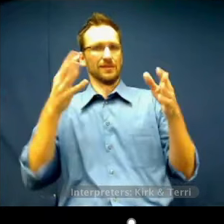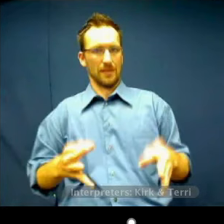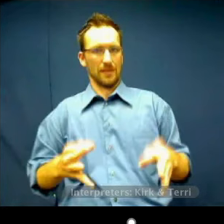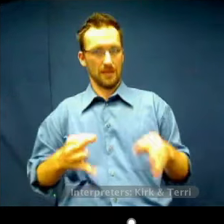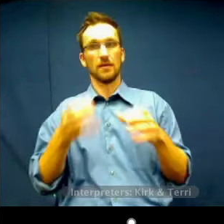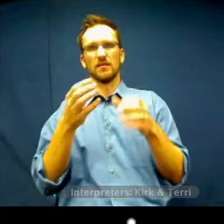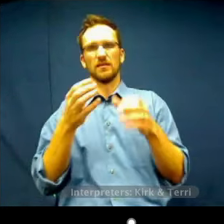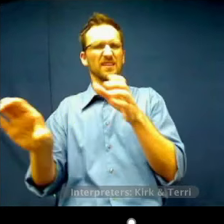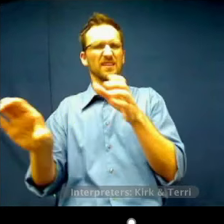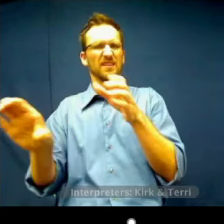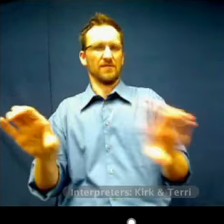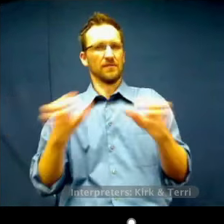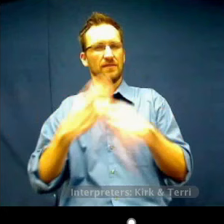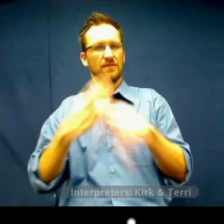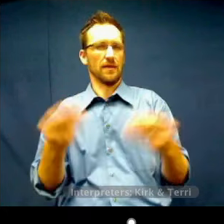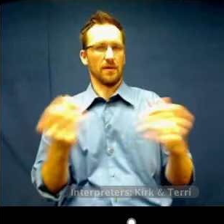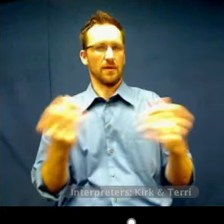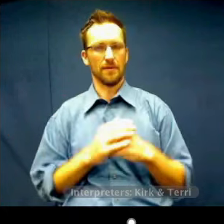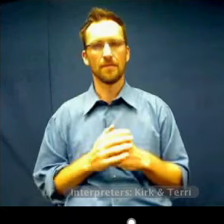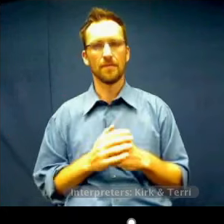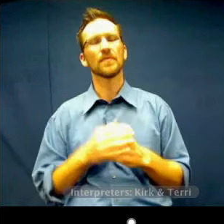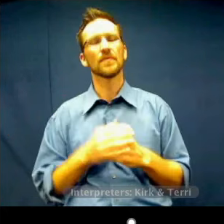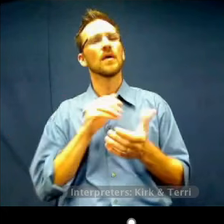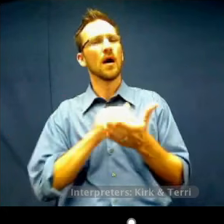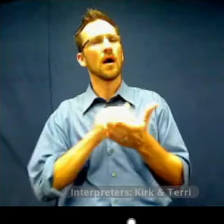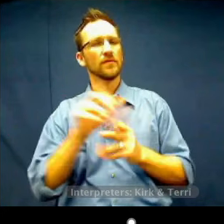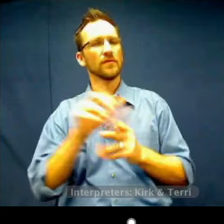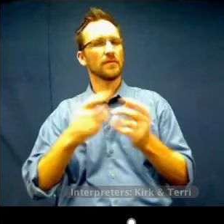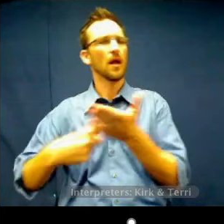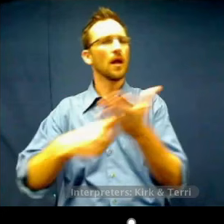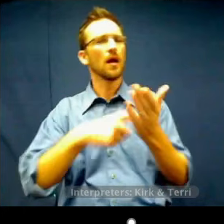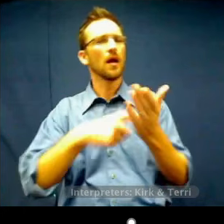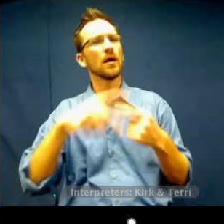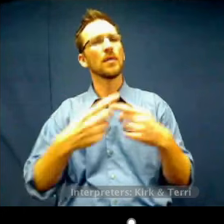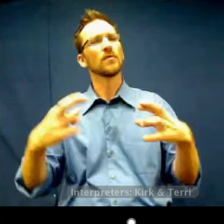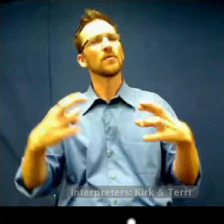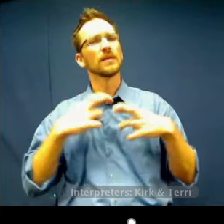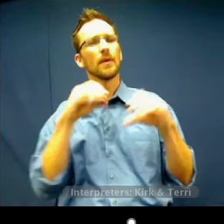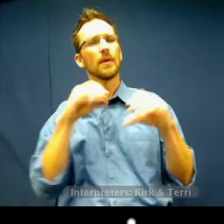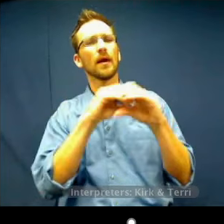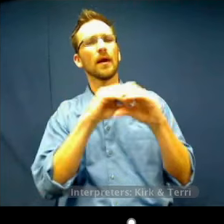You'll hear lots of talk about pensions.